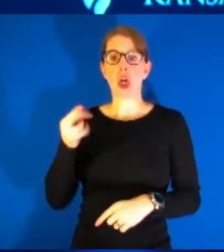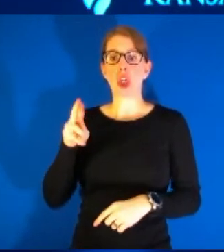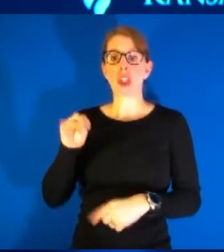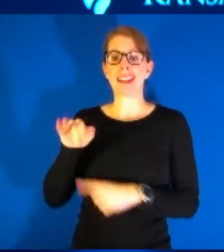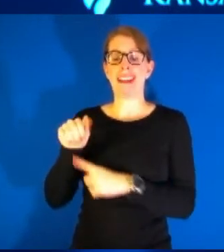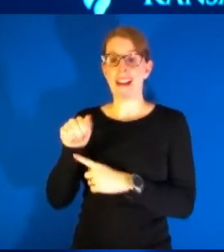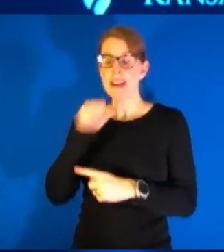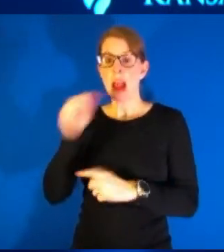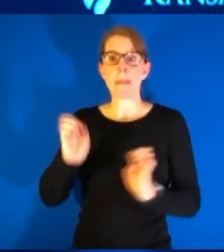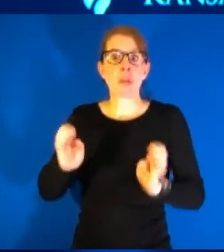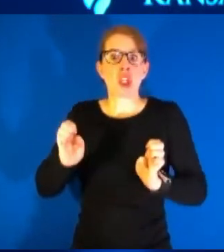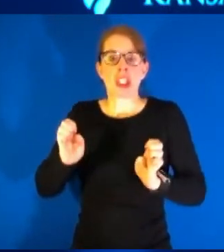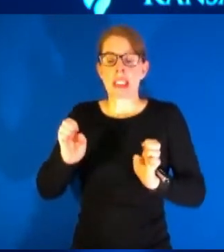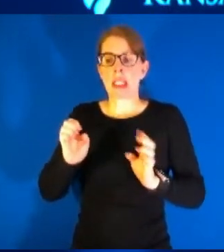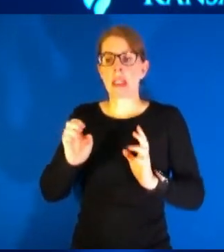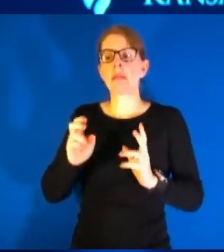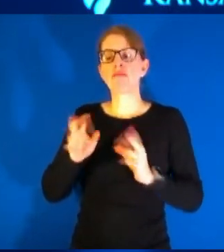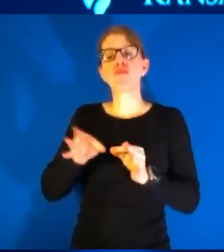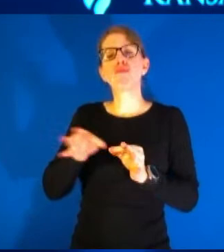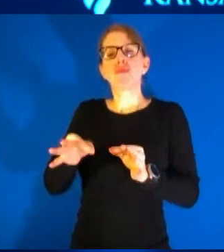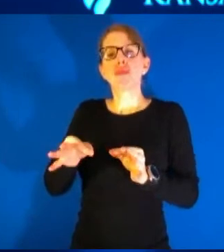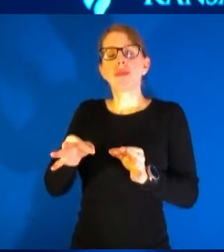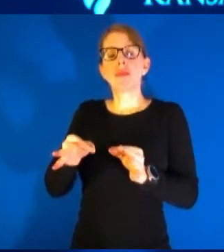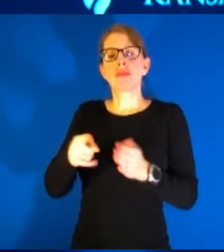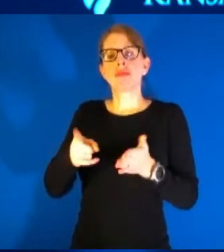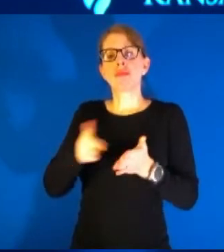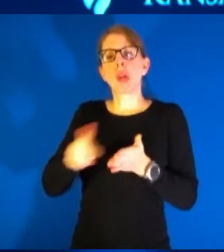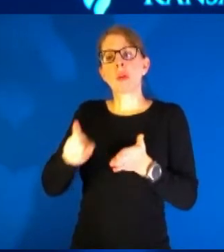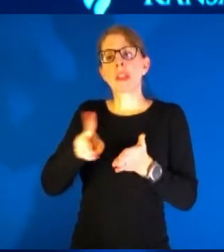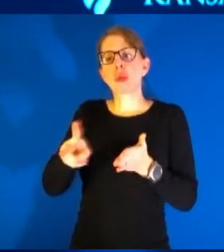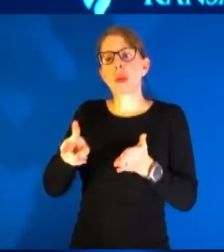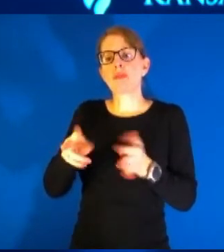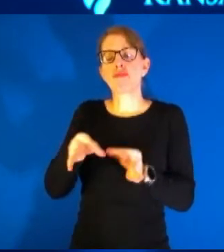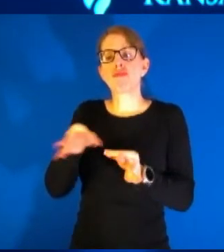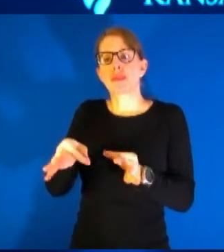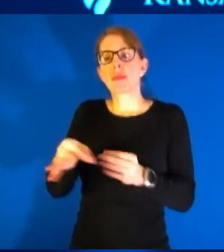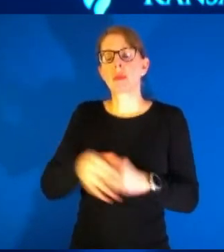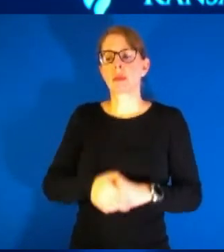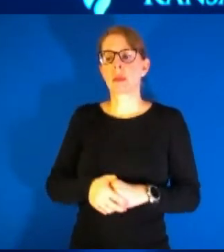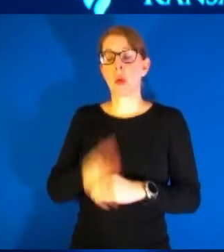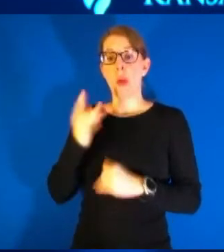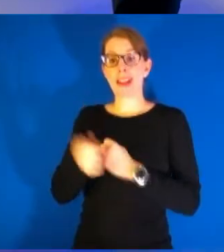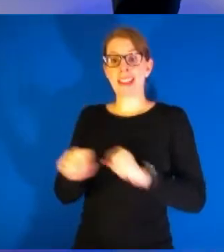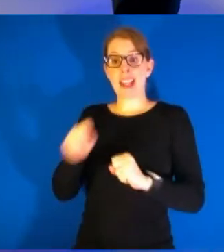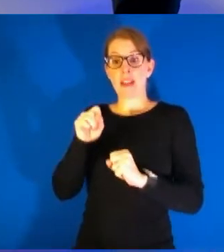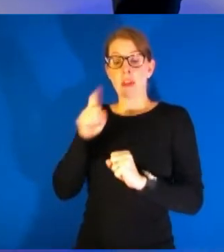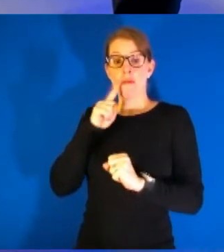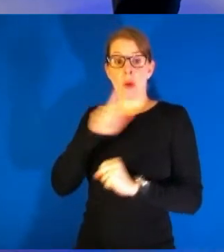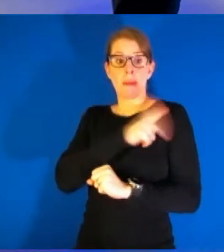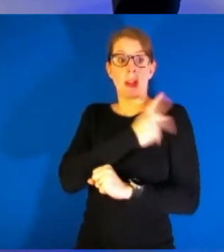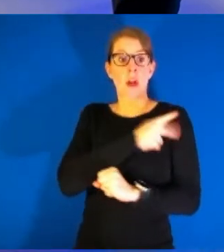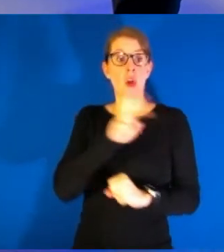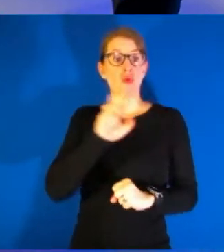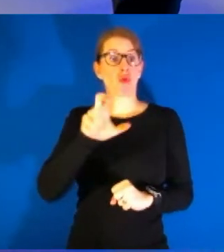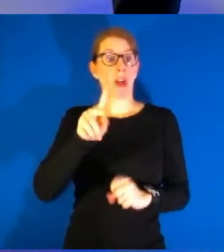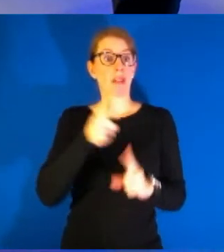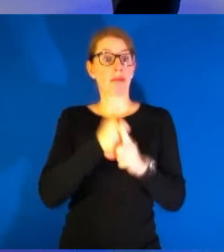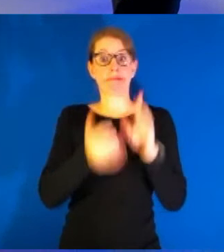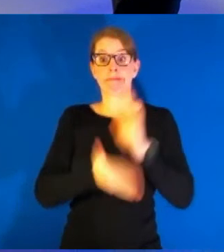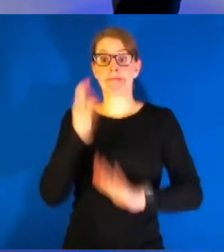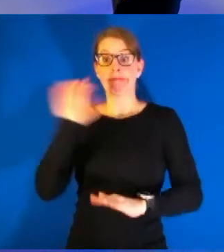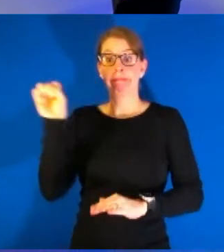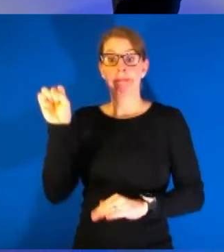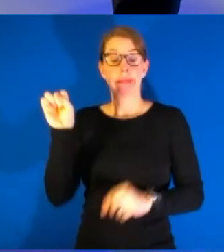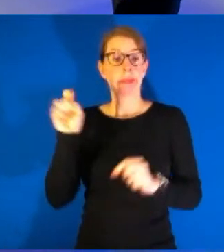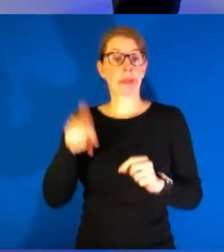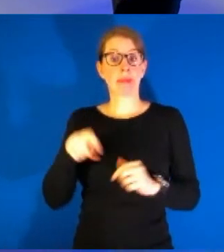emergency. Maybe push that off a couple weeks, just to make it a little bit safer for the patient. Rick Couldry, I know you've got a scooch. I do.